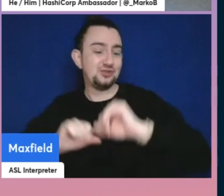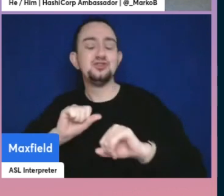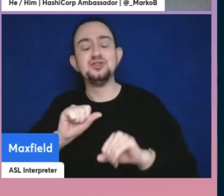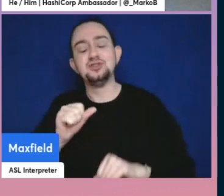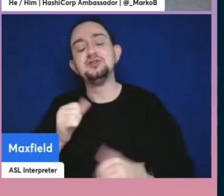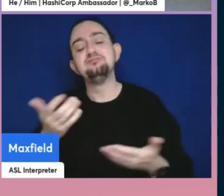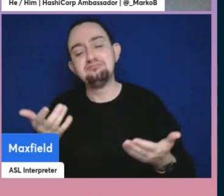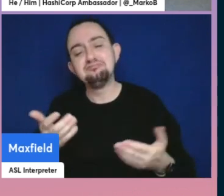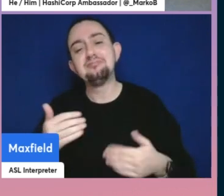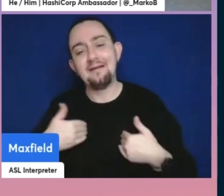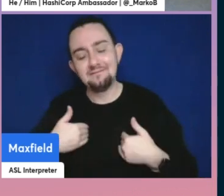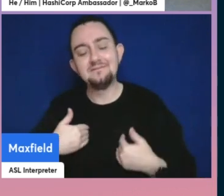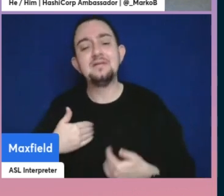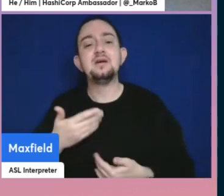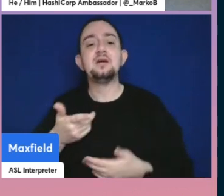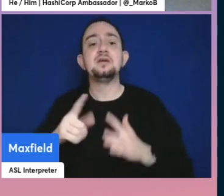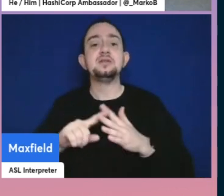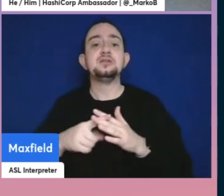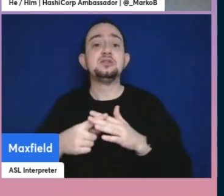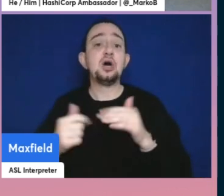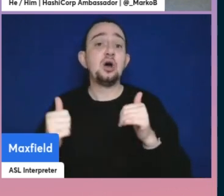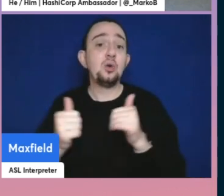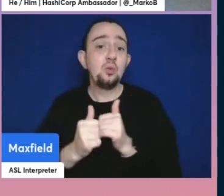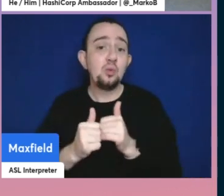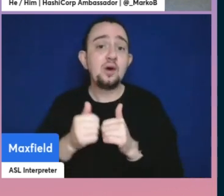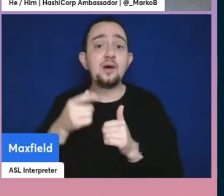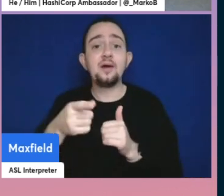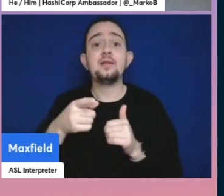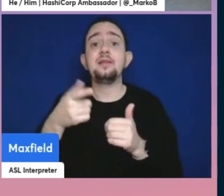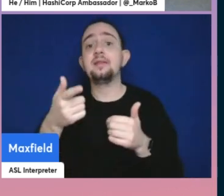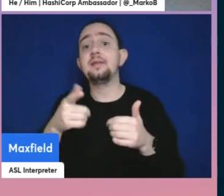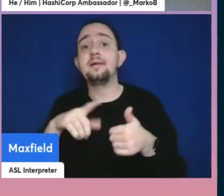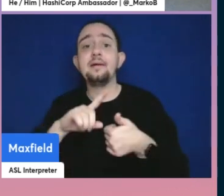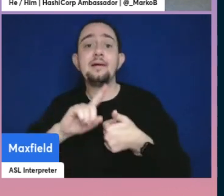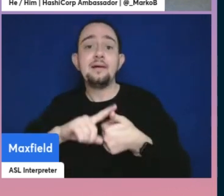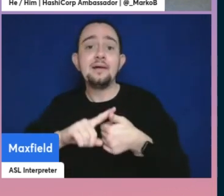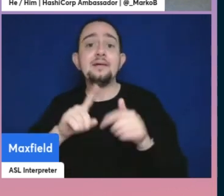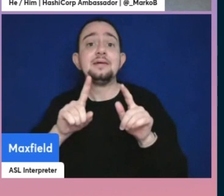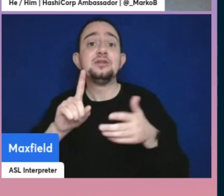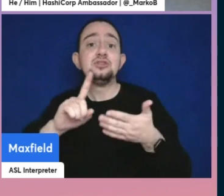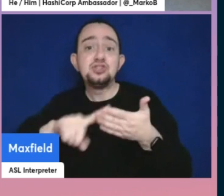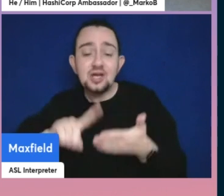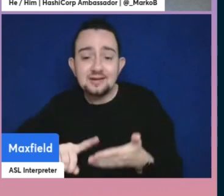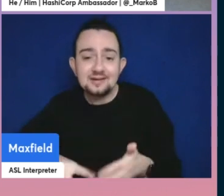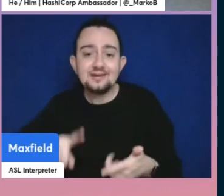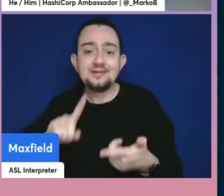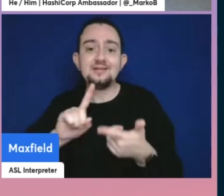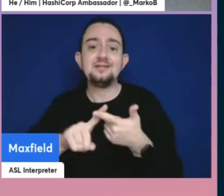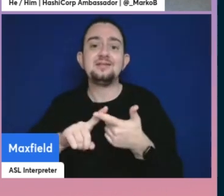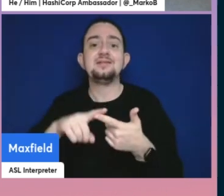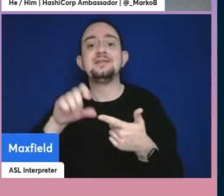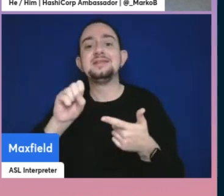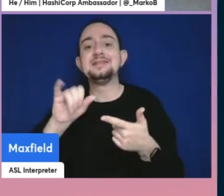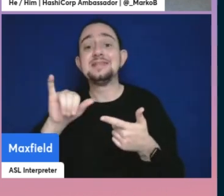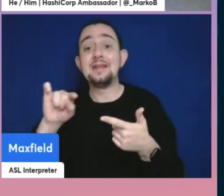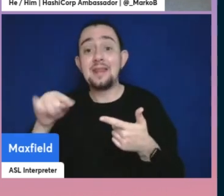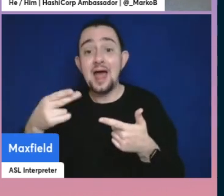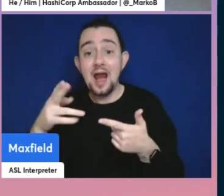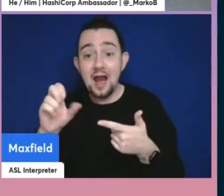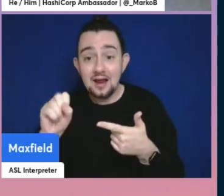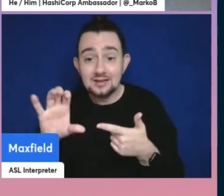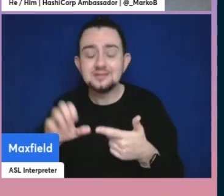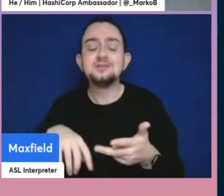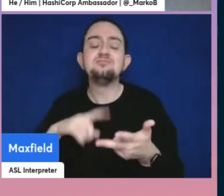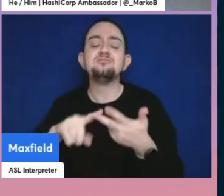can start with linting, syntax checking. So in Terraform, that would translate into Terraform formatting or